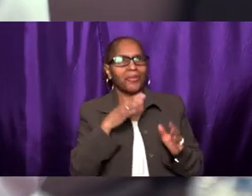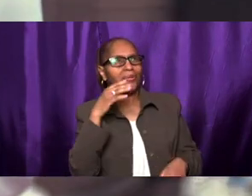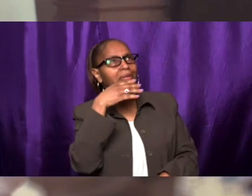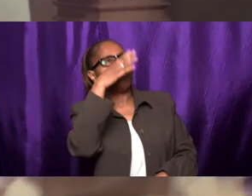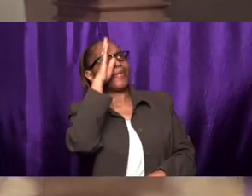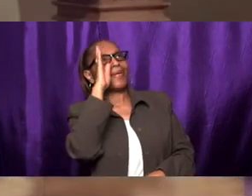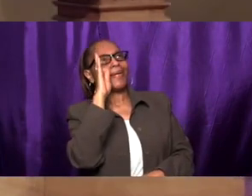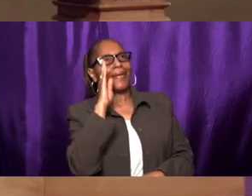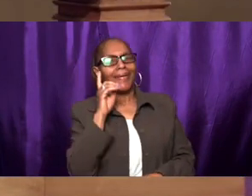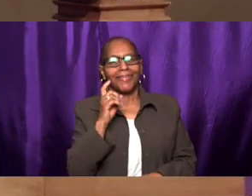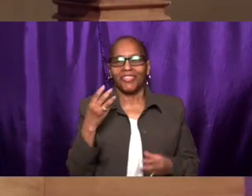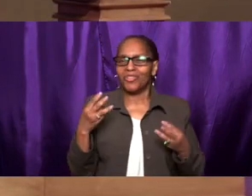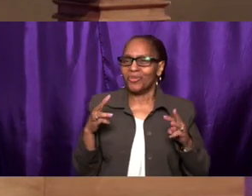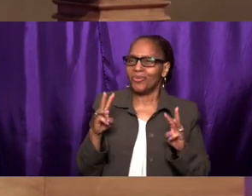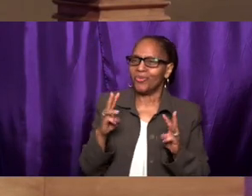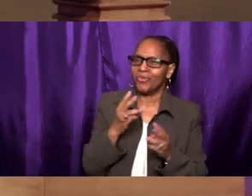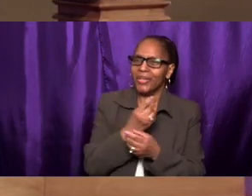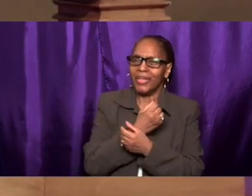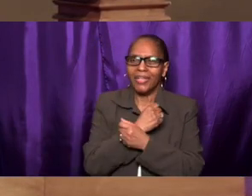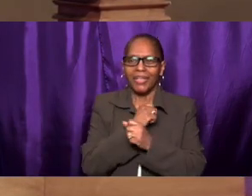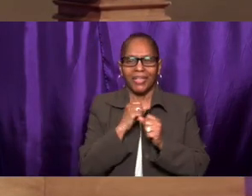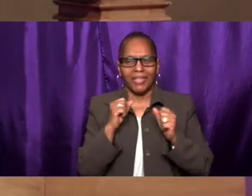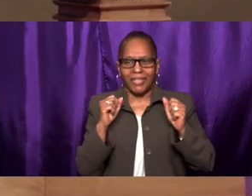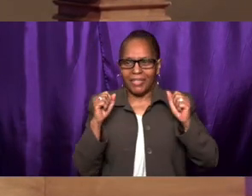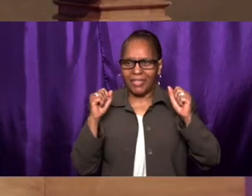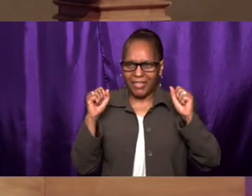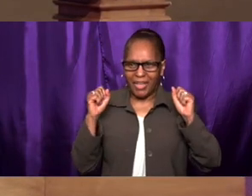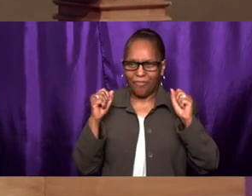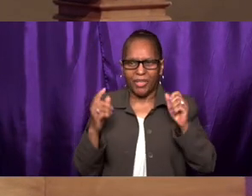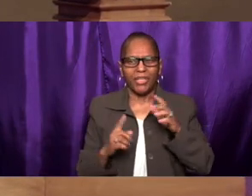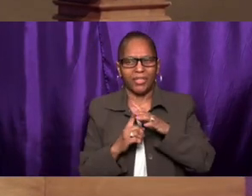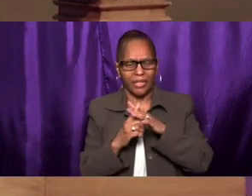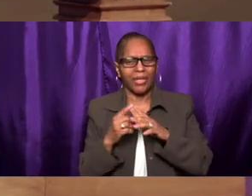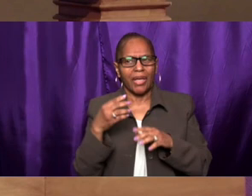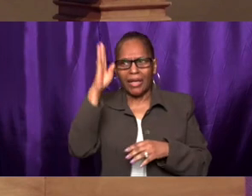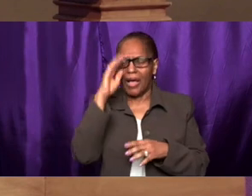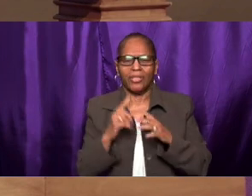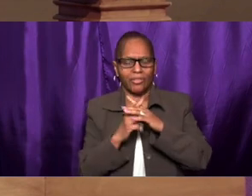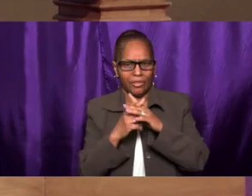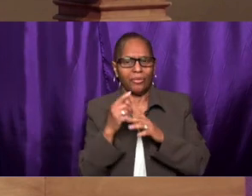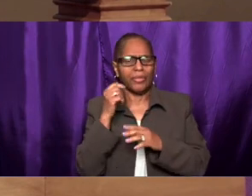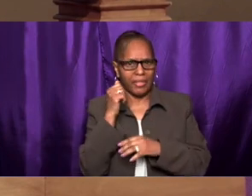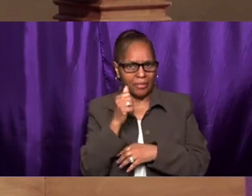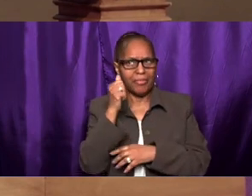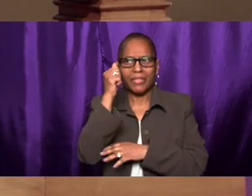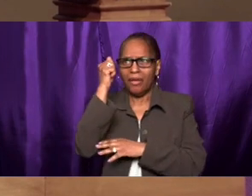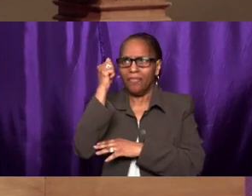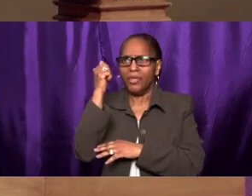a way that the Savior shows up and manifests himself? Y'all don't hear me. Have you ever had an